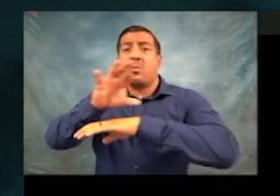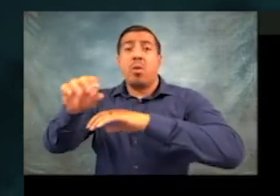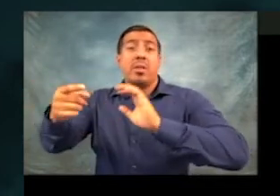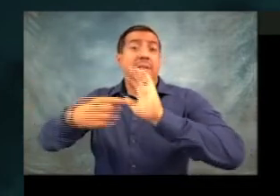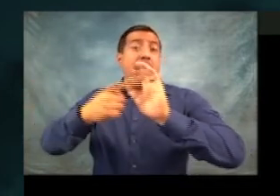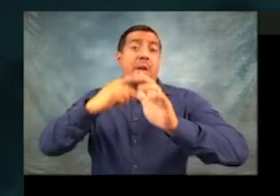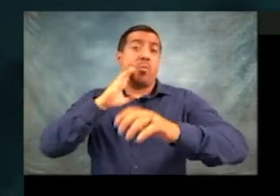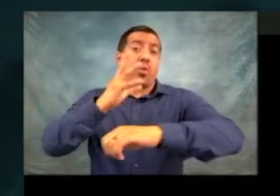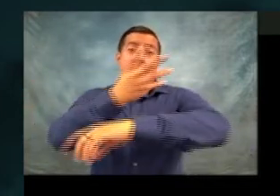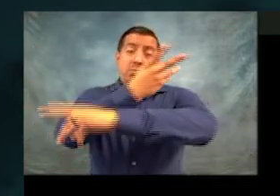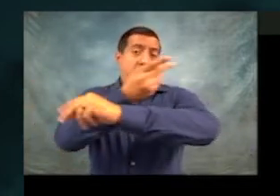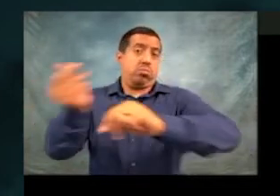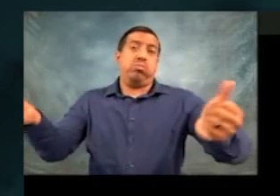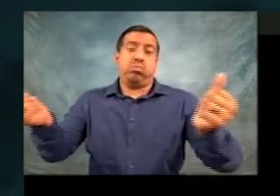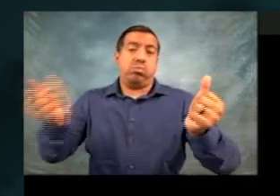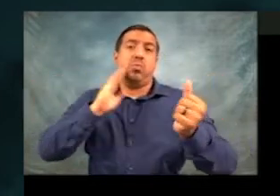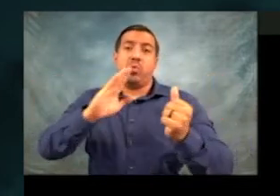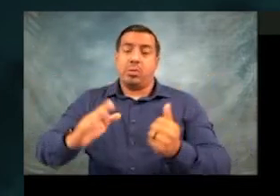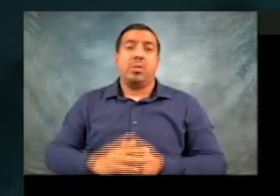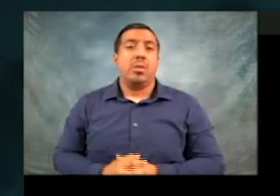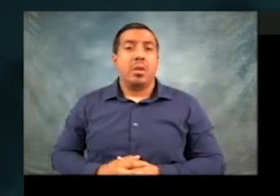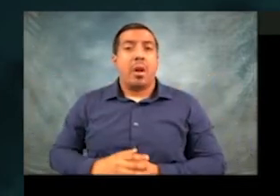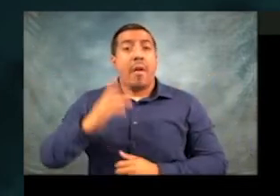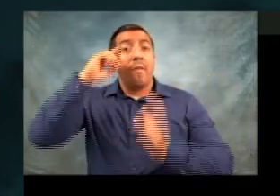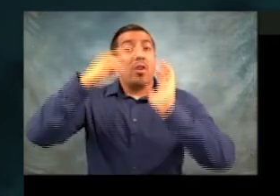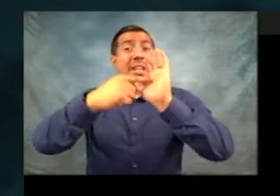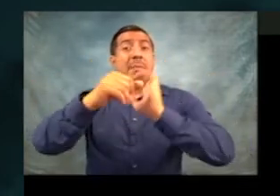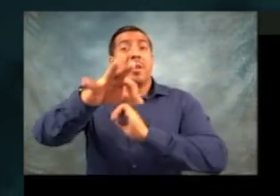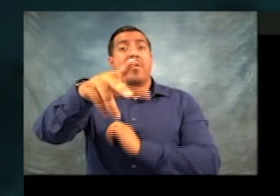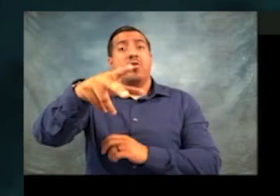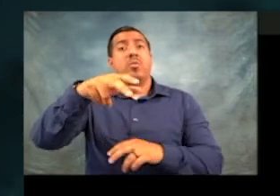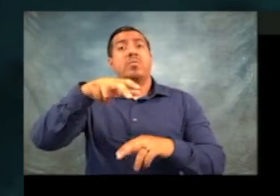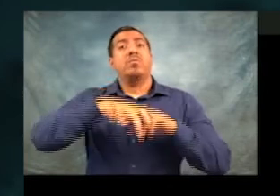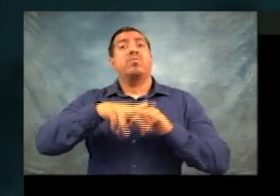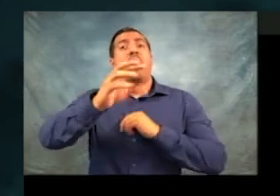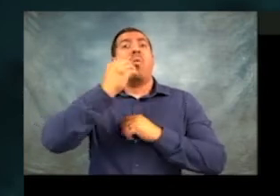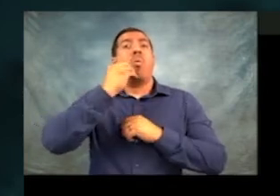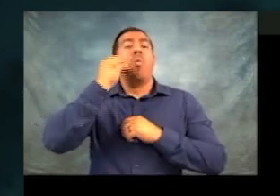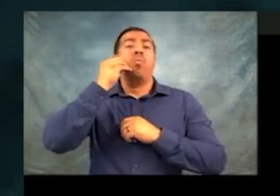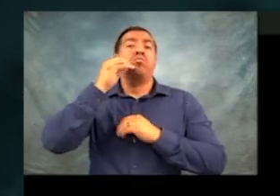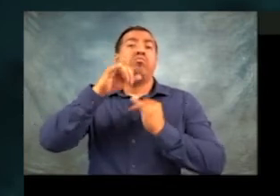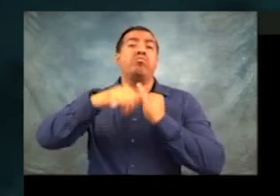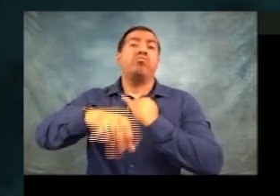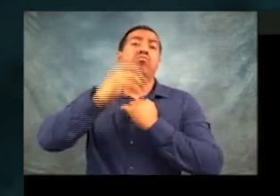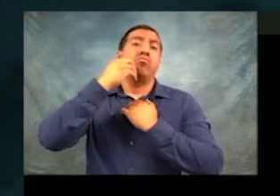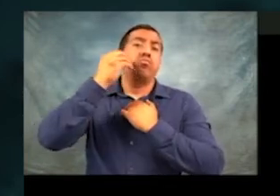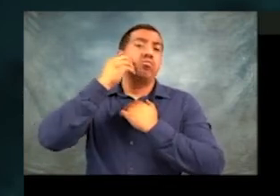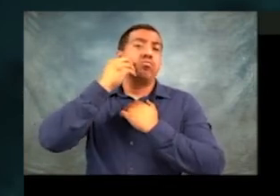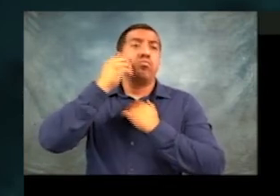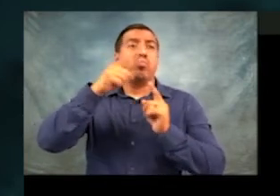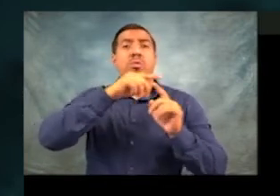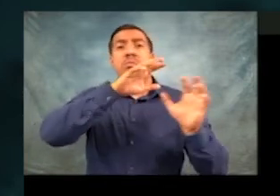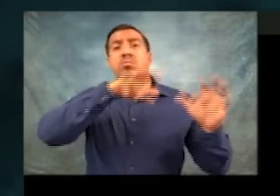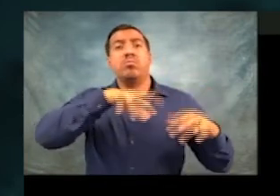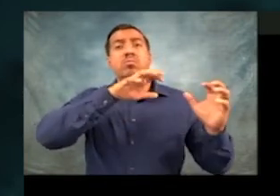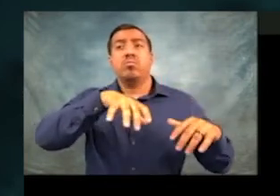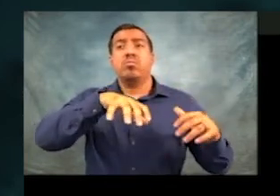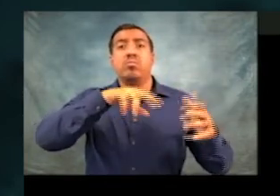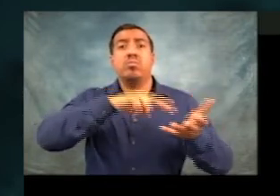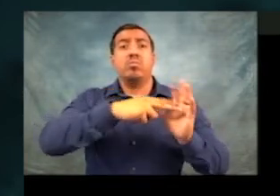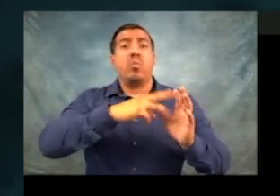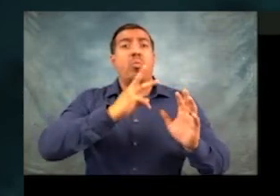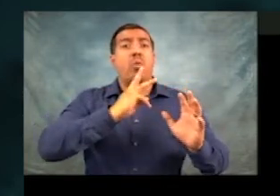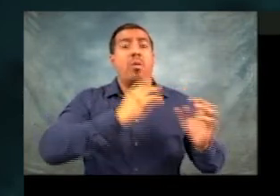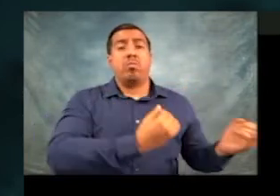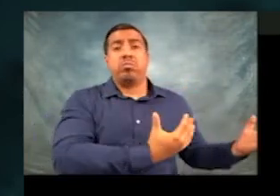disappear in the storm. So if you were an occupant or stayed in that home during the storm, the